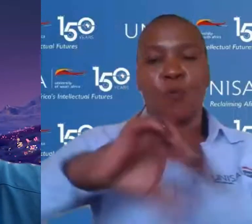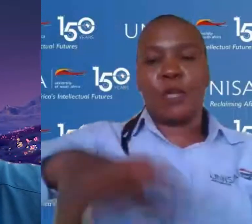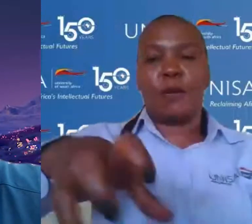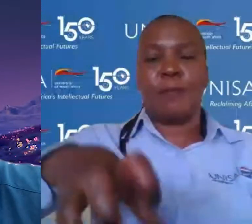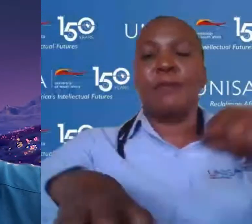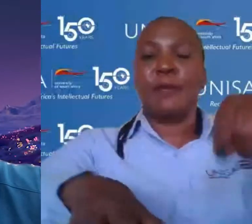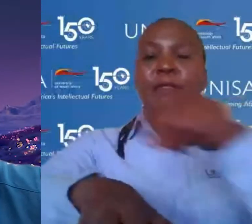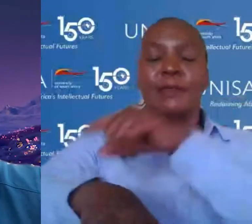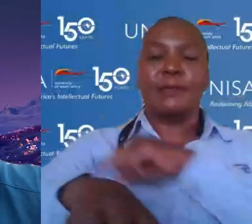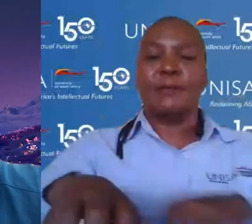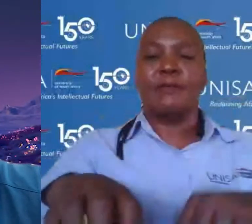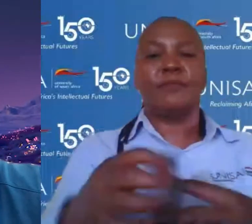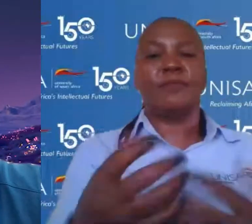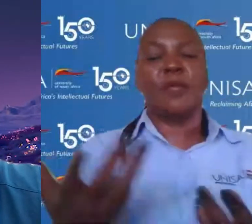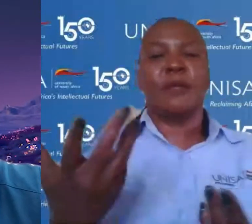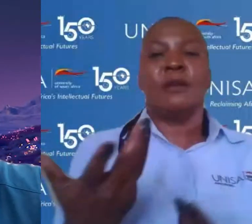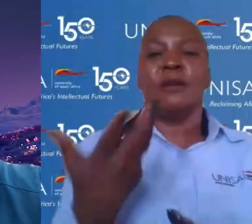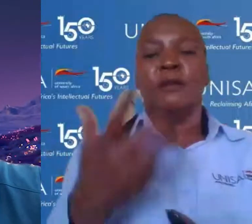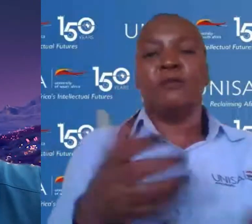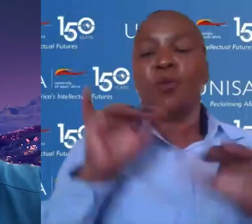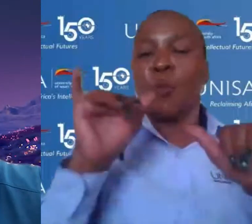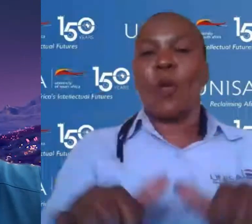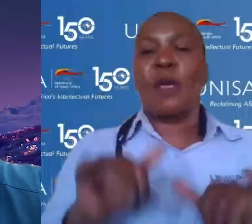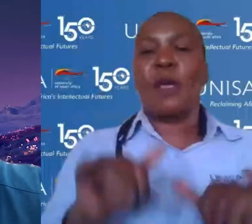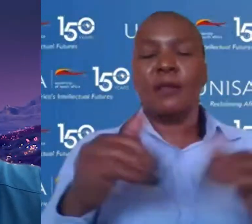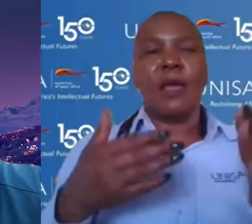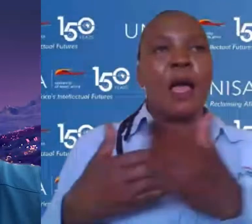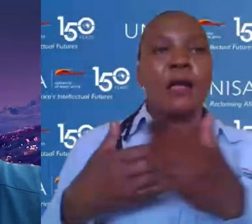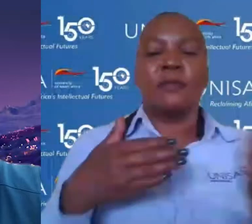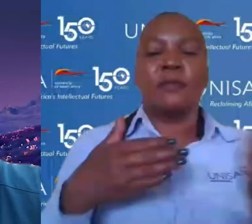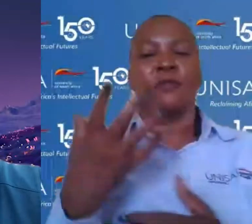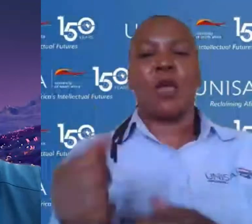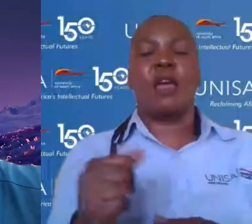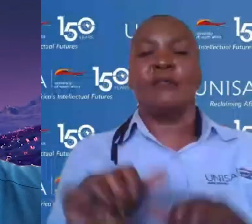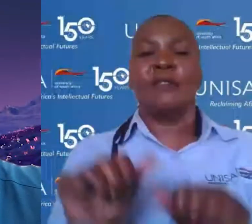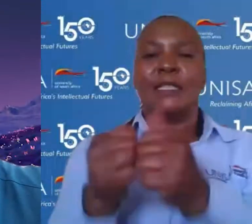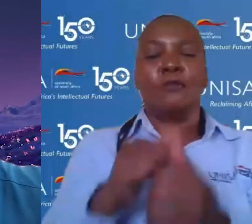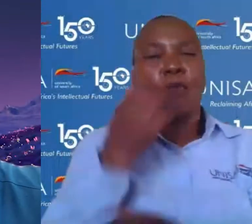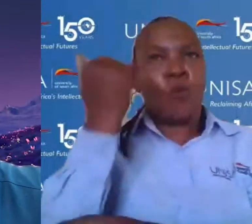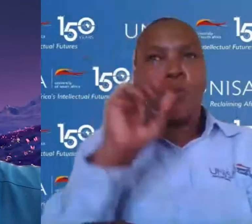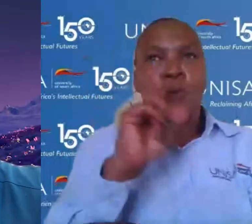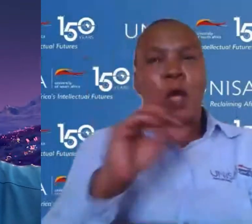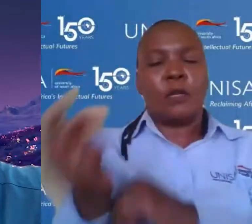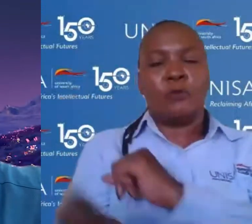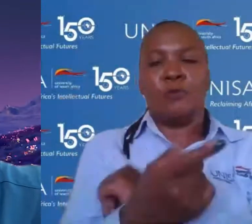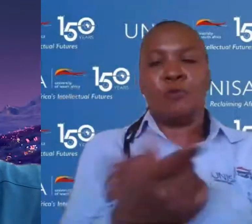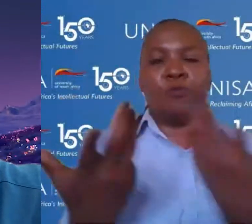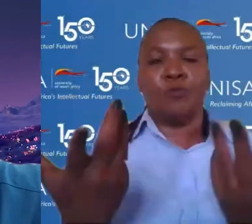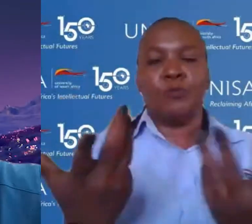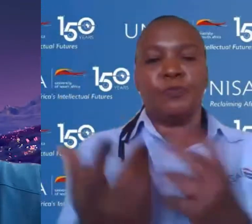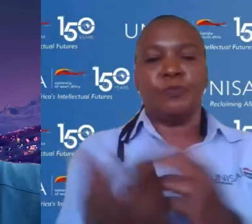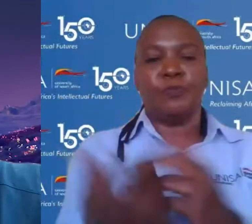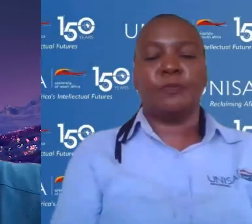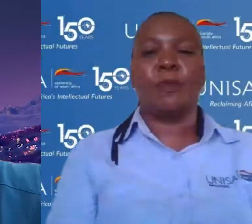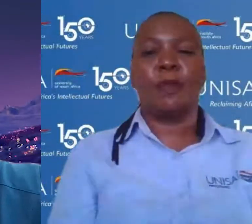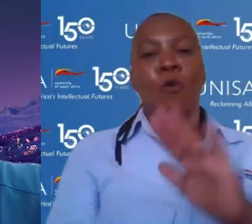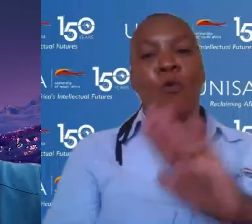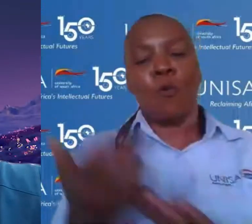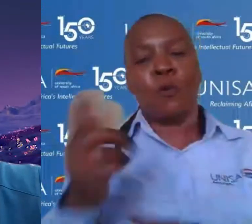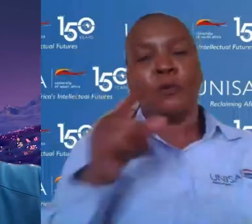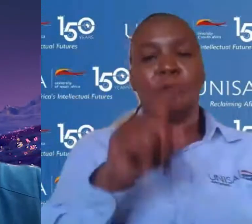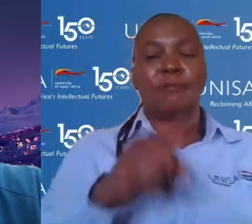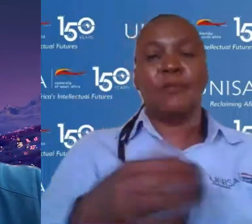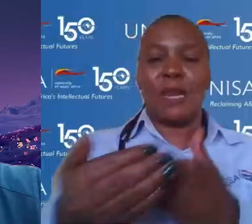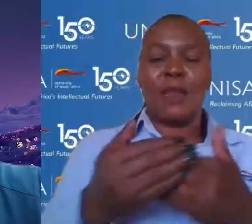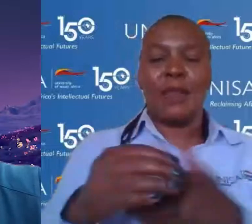wait until you have challenges and you don't know what to do. So go to your nearest campus